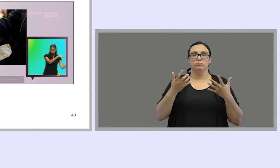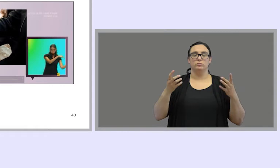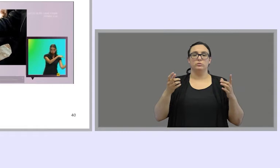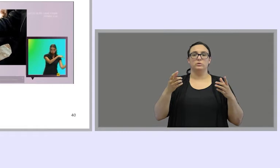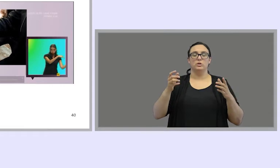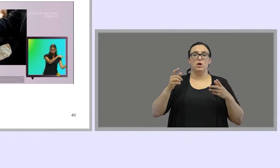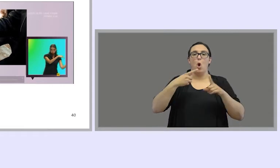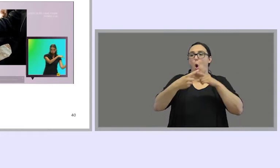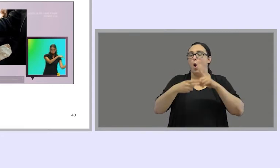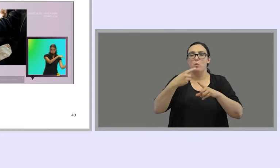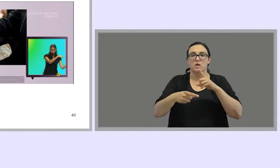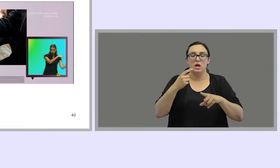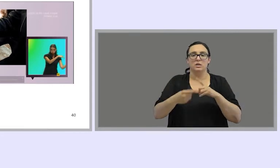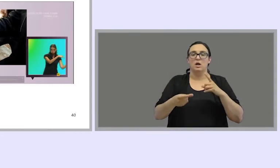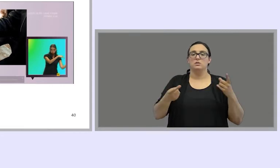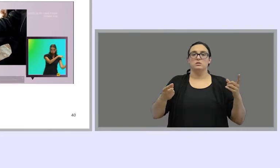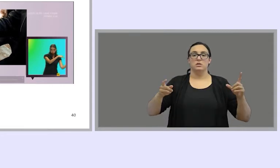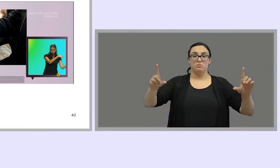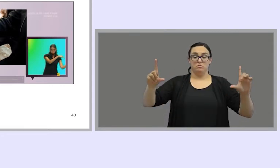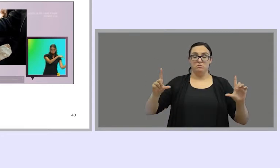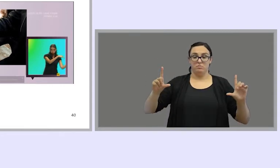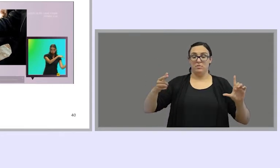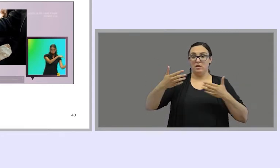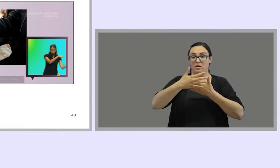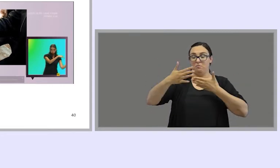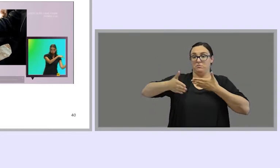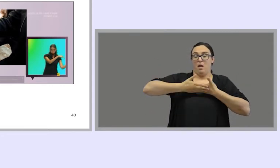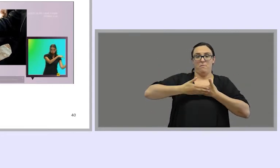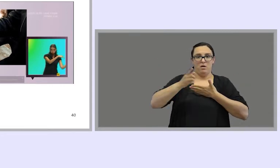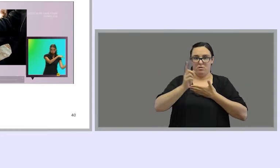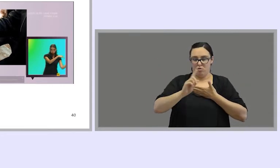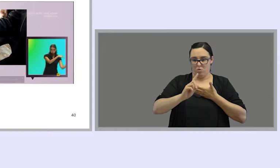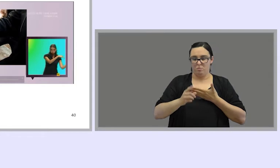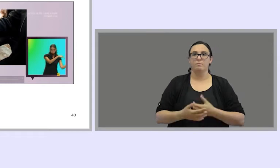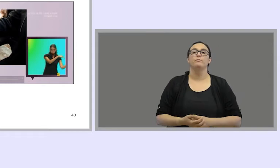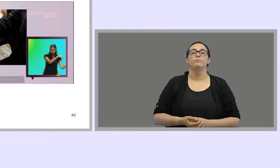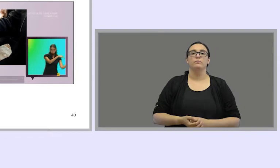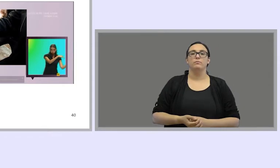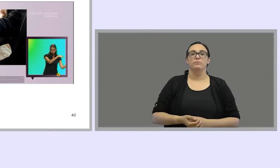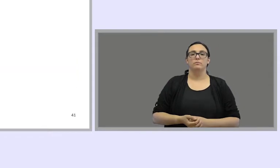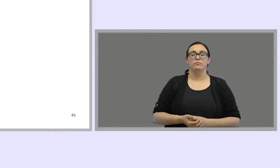different objects might be in front of the signer.